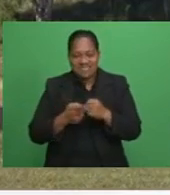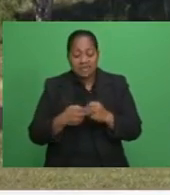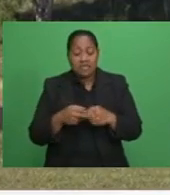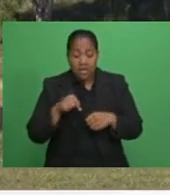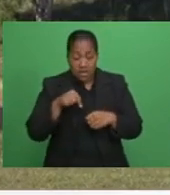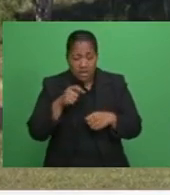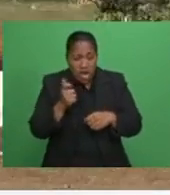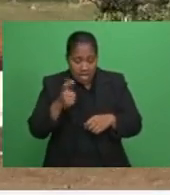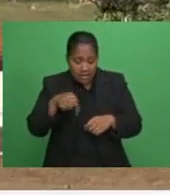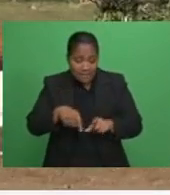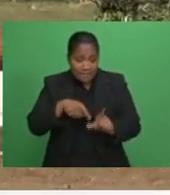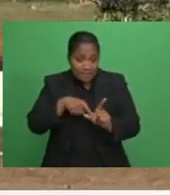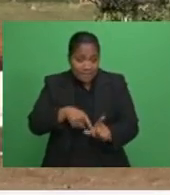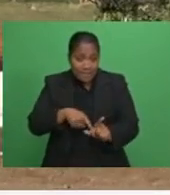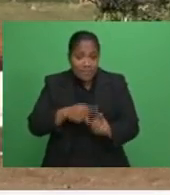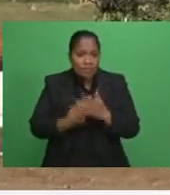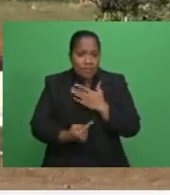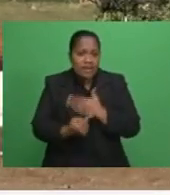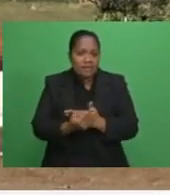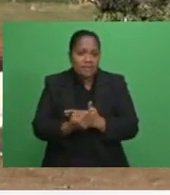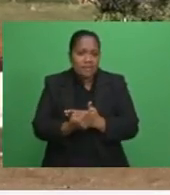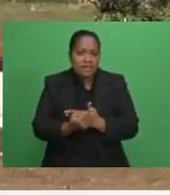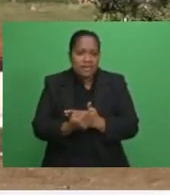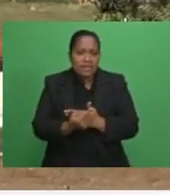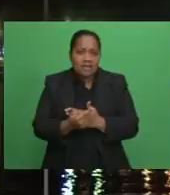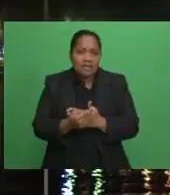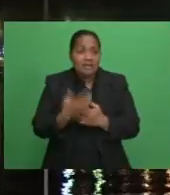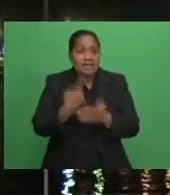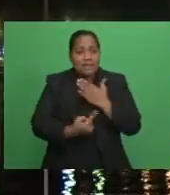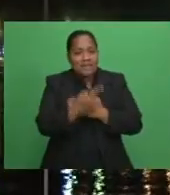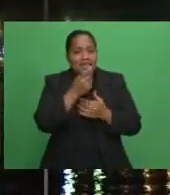were conducted at the Vunise Airport in Kandavu.